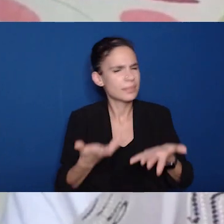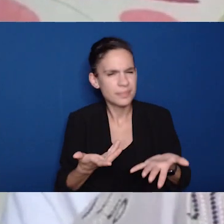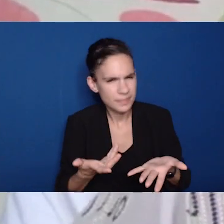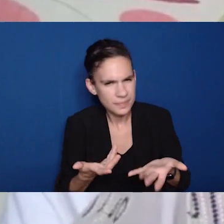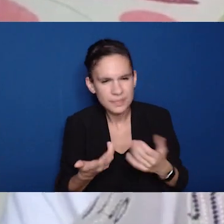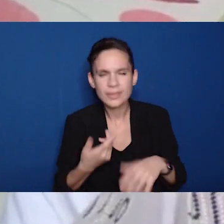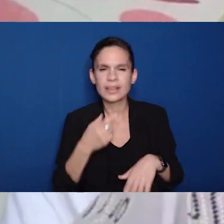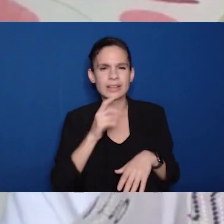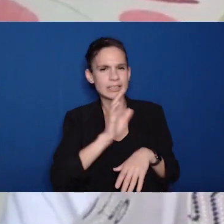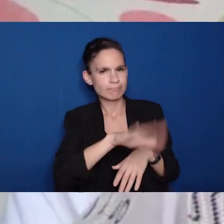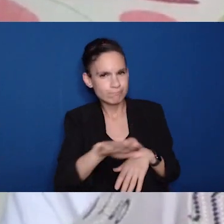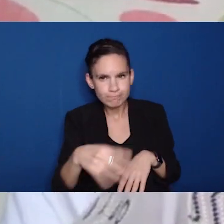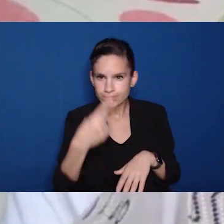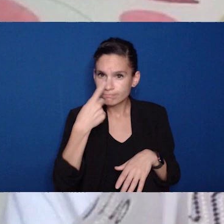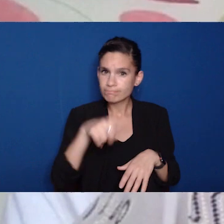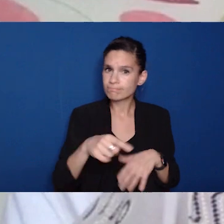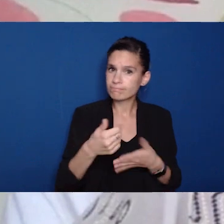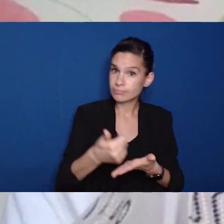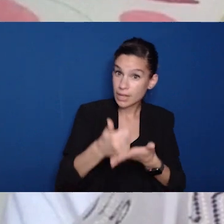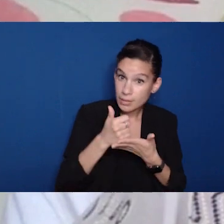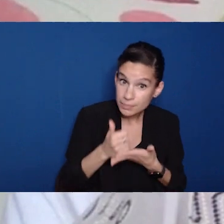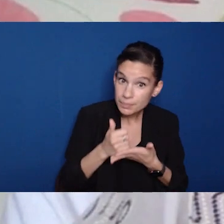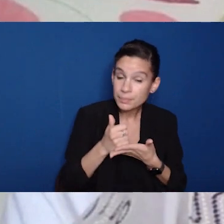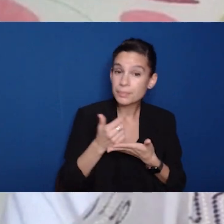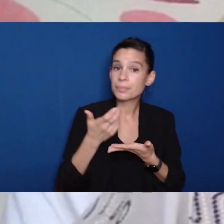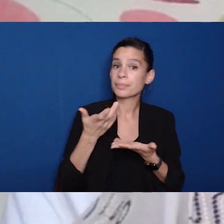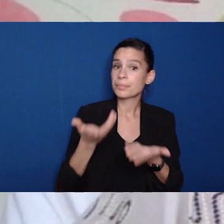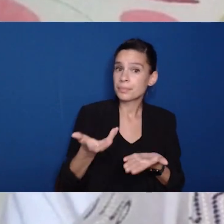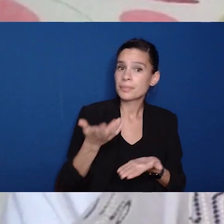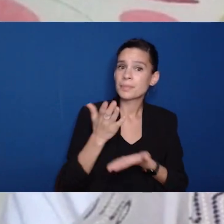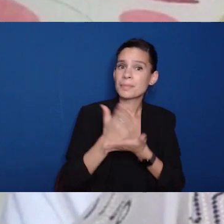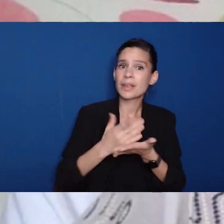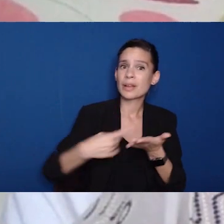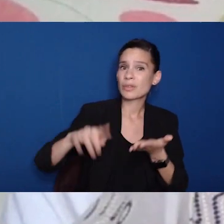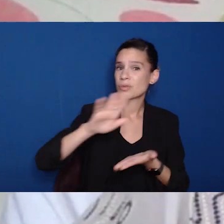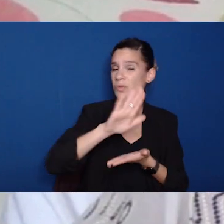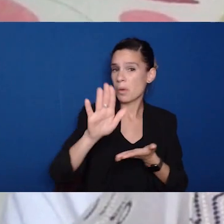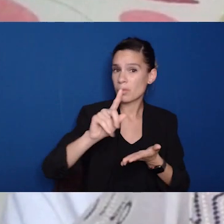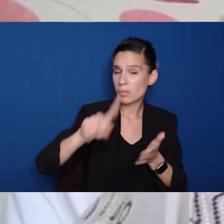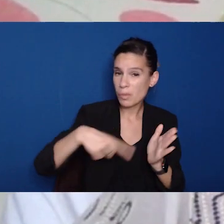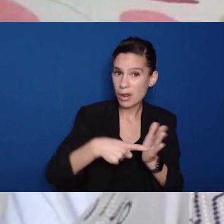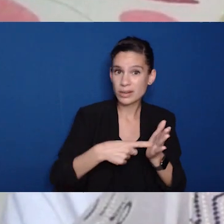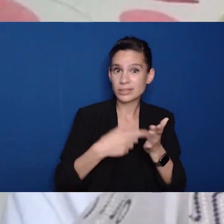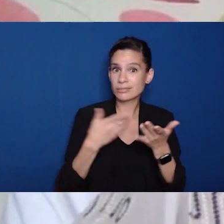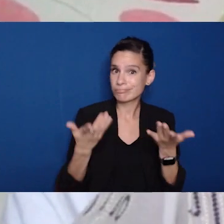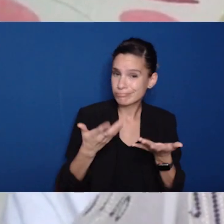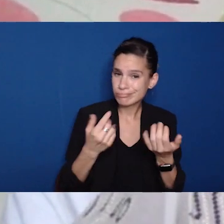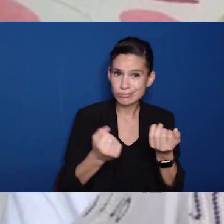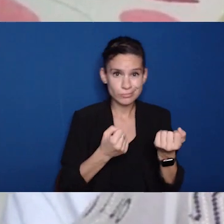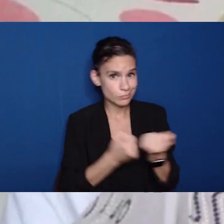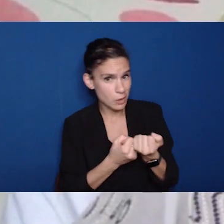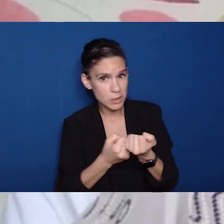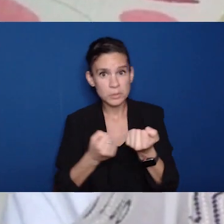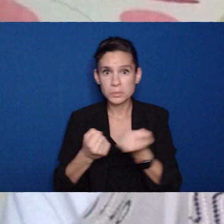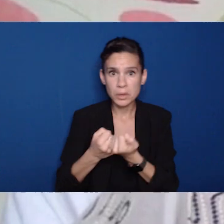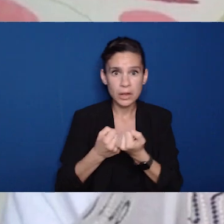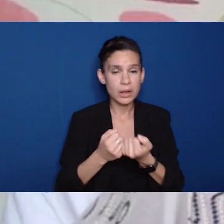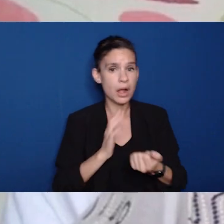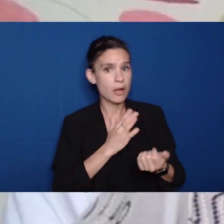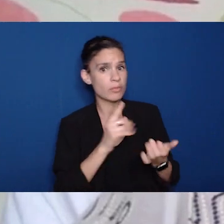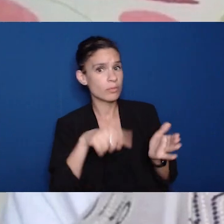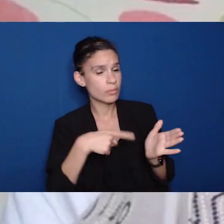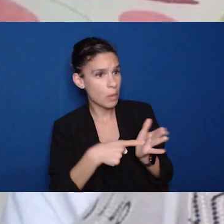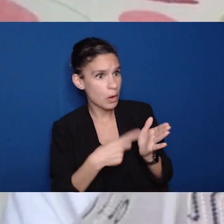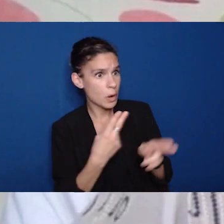desperate, in such a way that people know that part of their role right now is to support you. How could